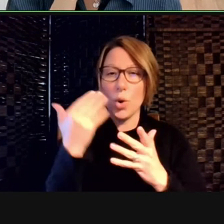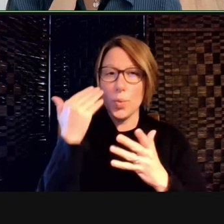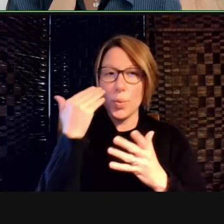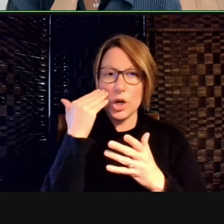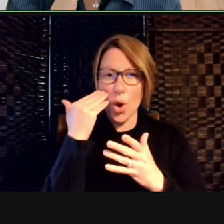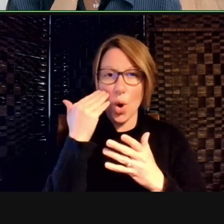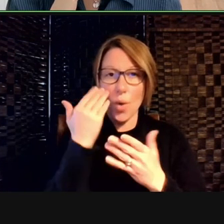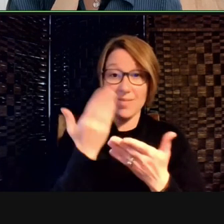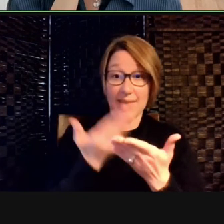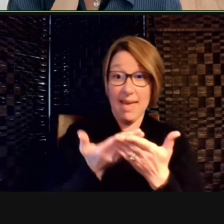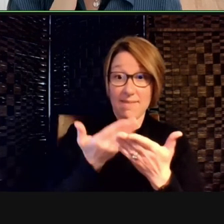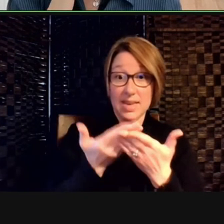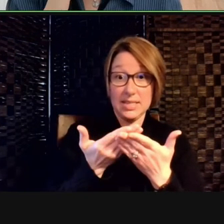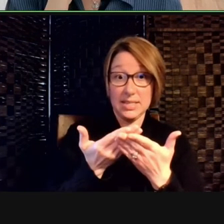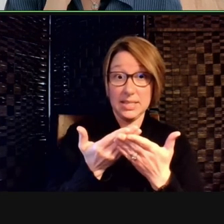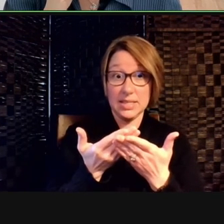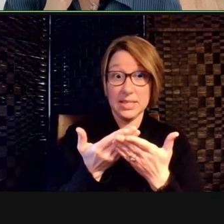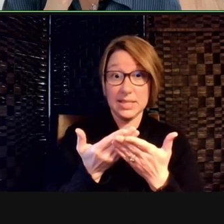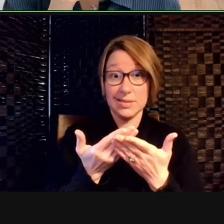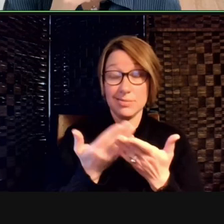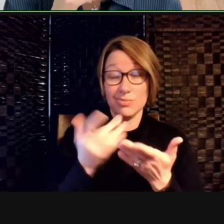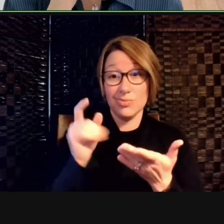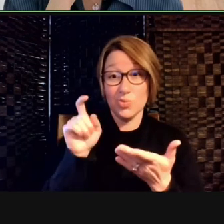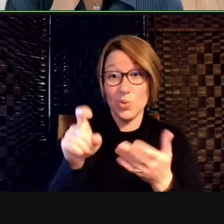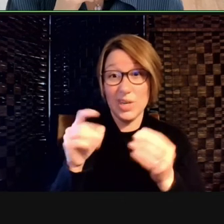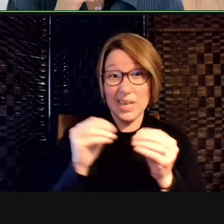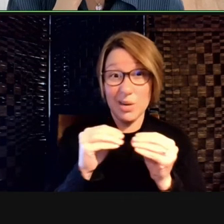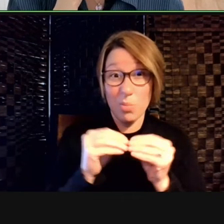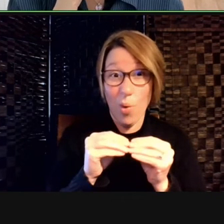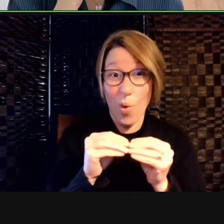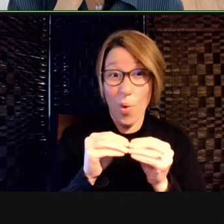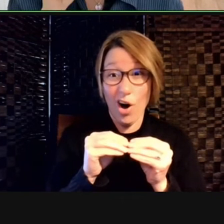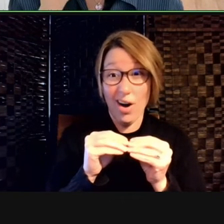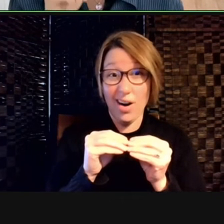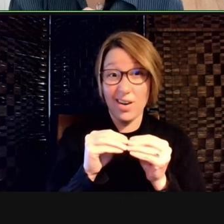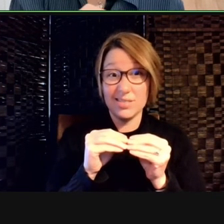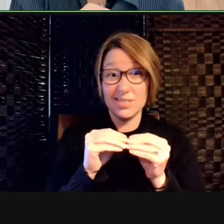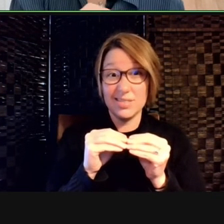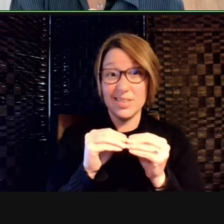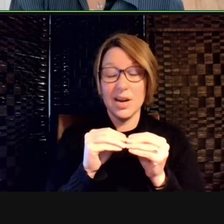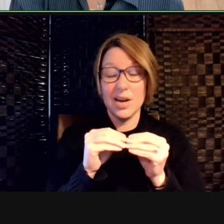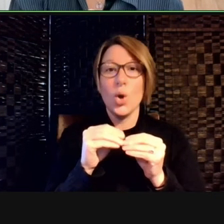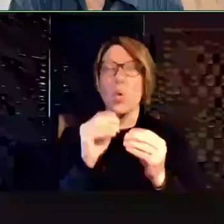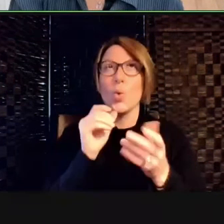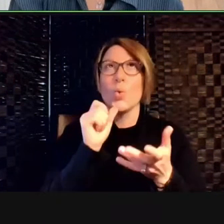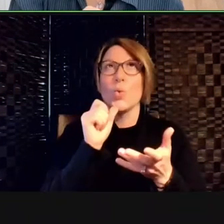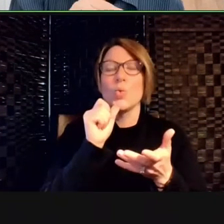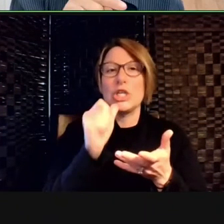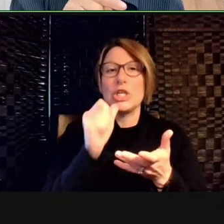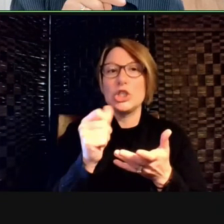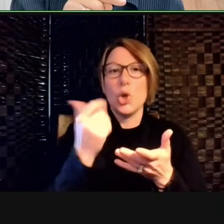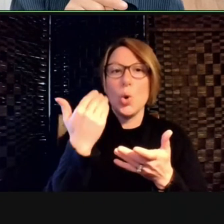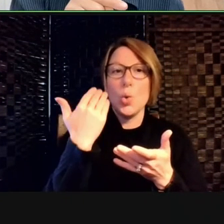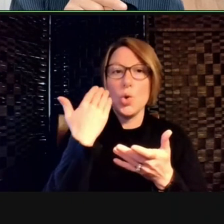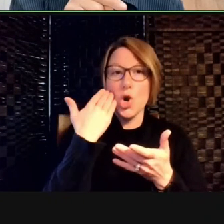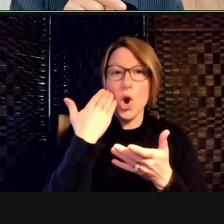deafblindness is that, well, basically we need more. There's not enough to say that we know an evidence-based practice